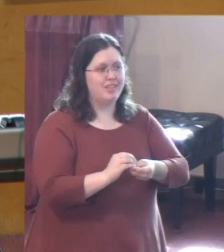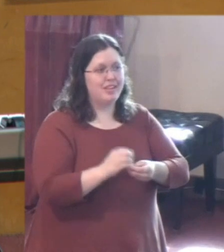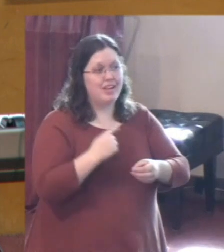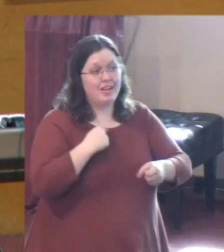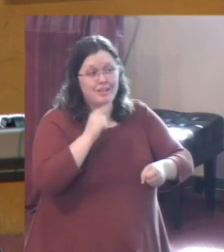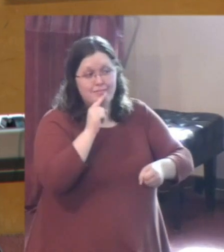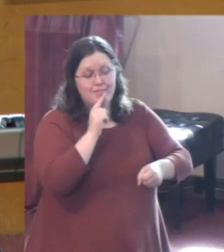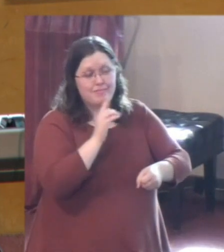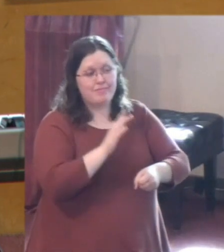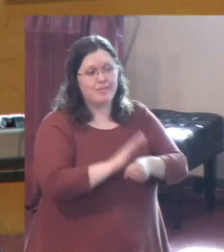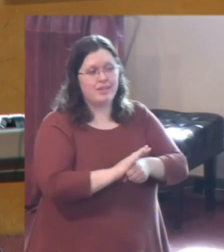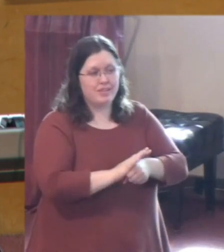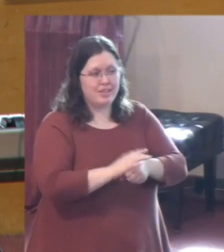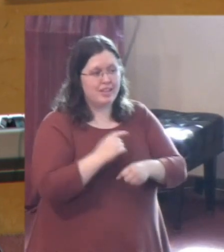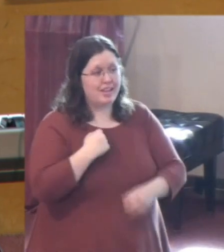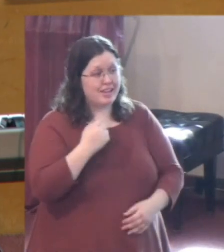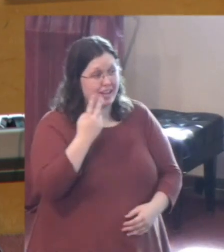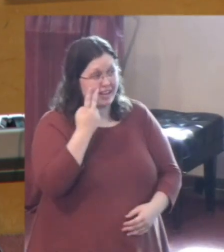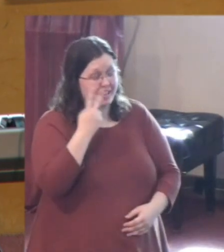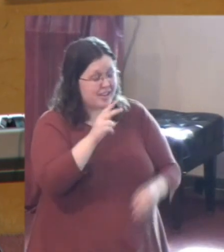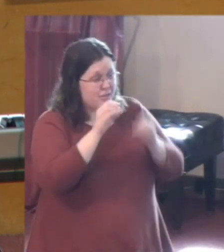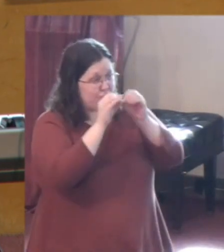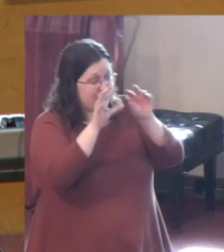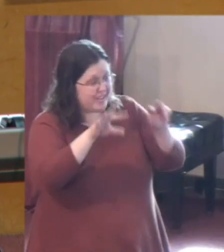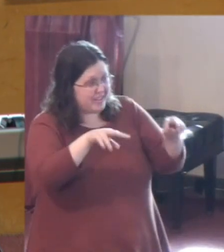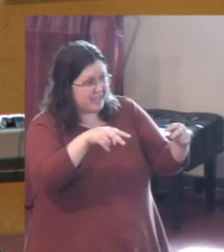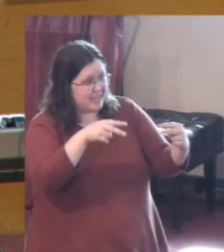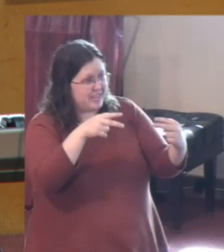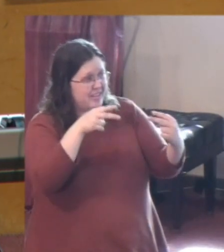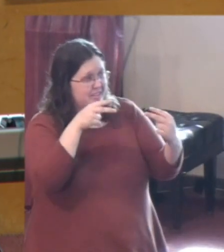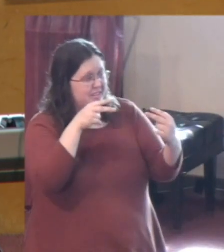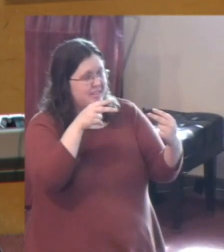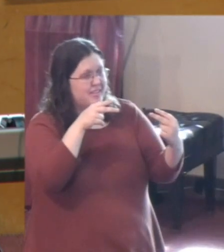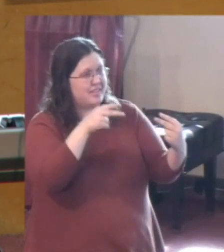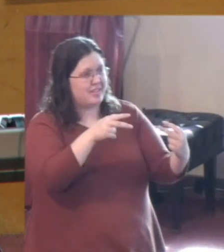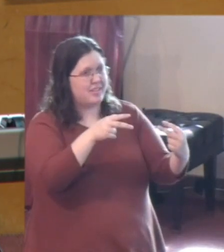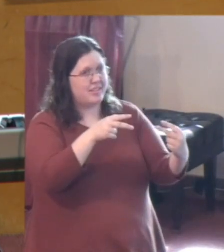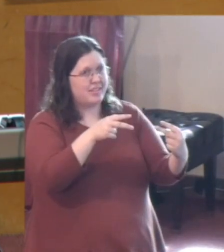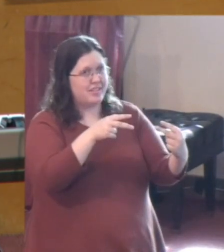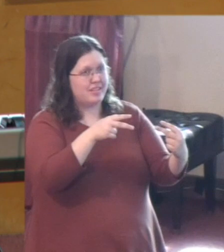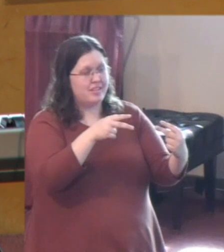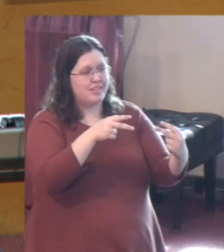promise that I'll see you clearly in this